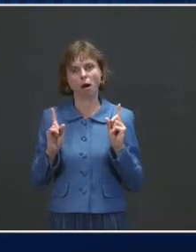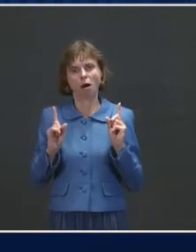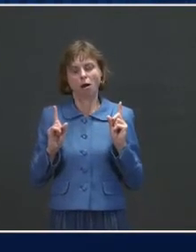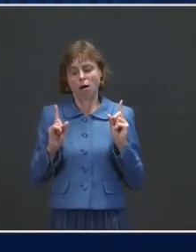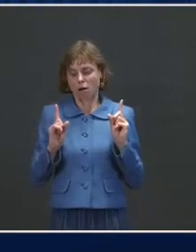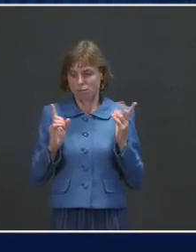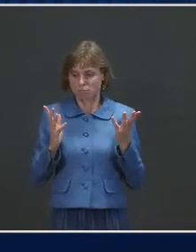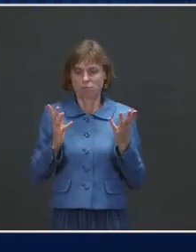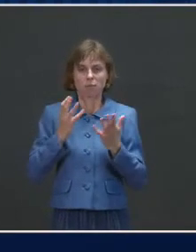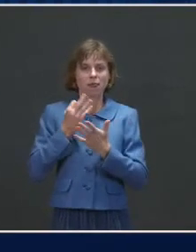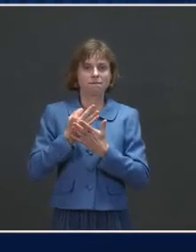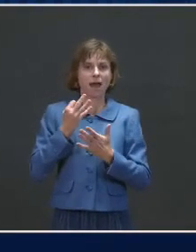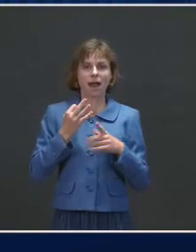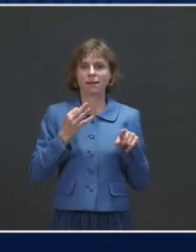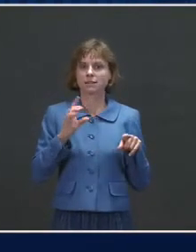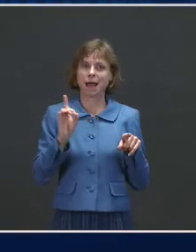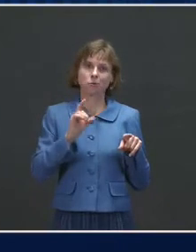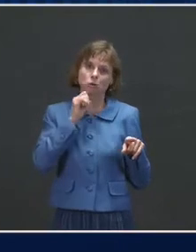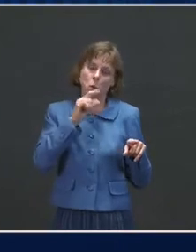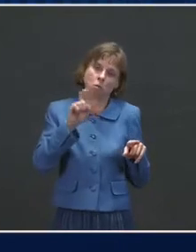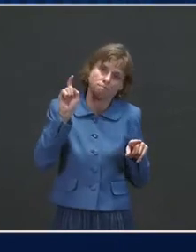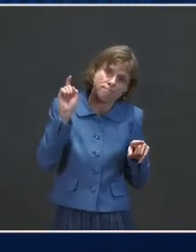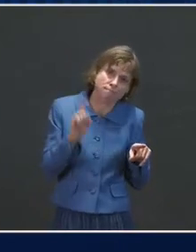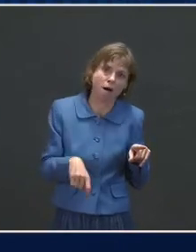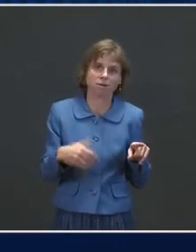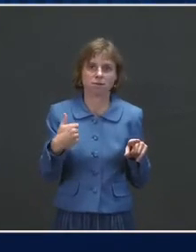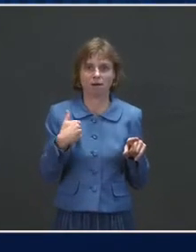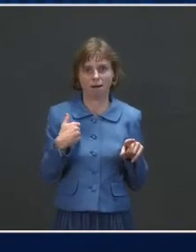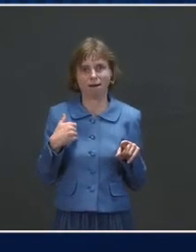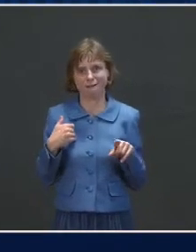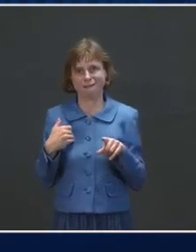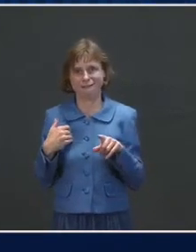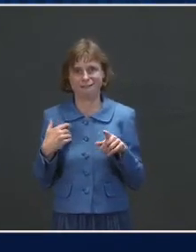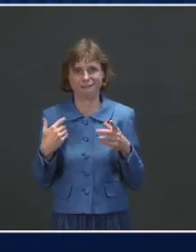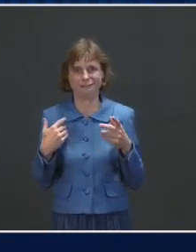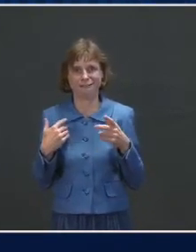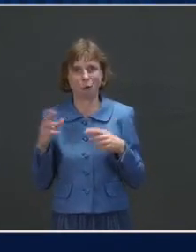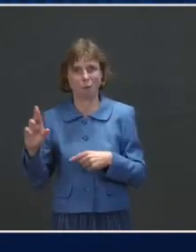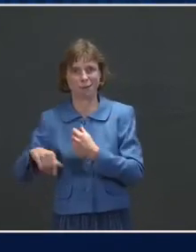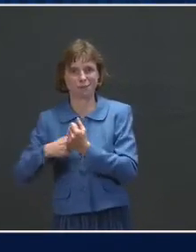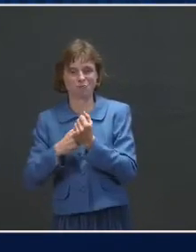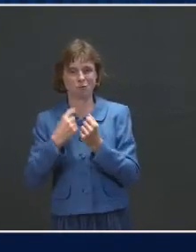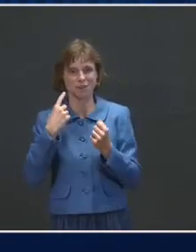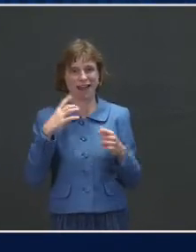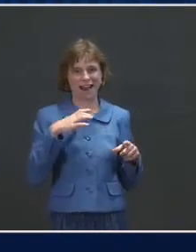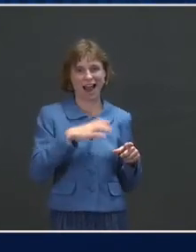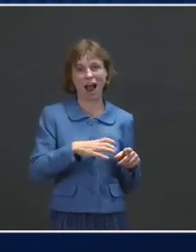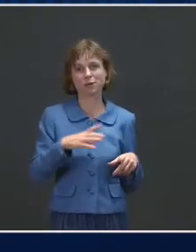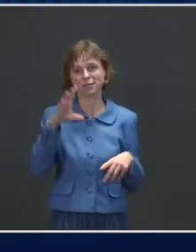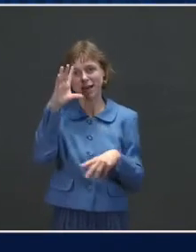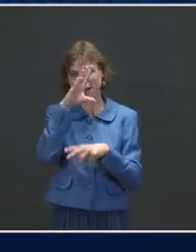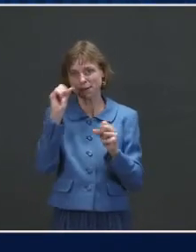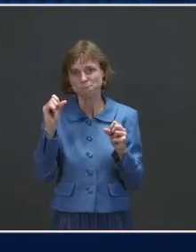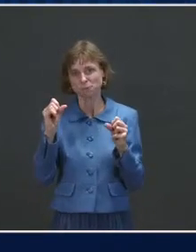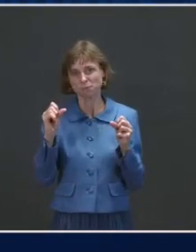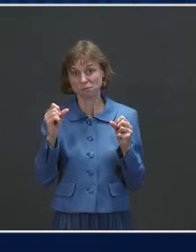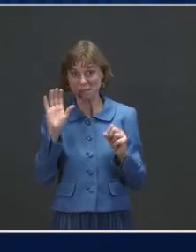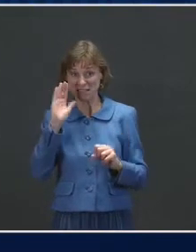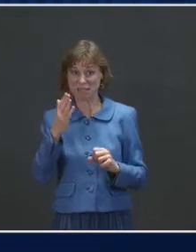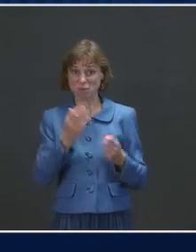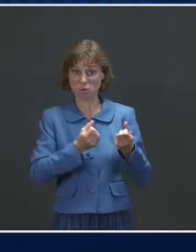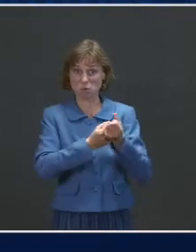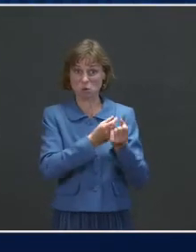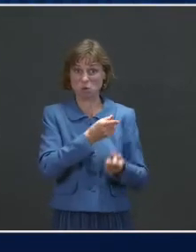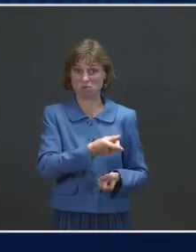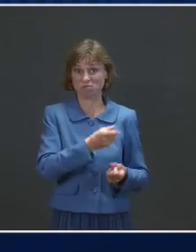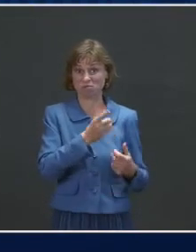fact that Democrats don't have to have Republican support in Congress for this bill, and the president is seemingly supporting that process. So I'm wondering